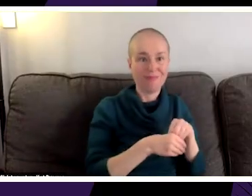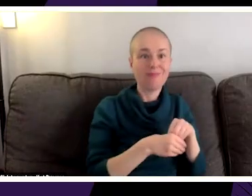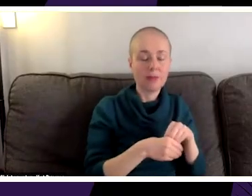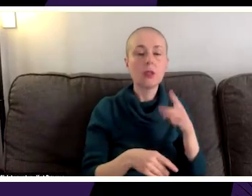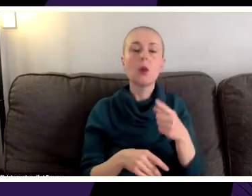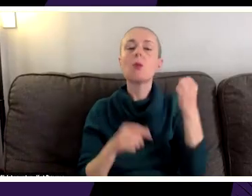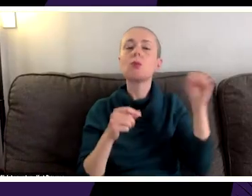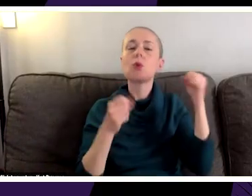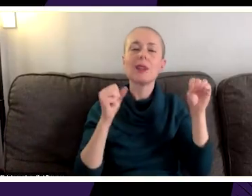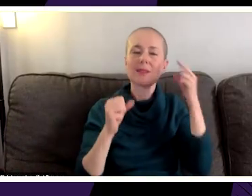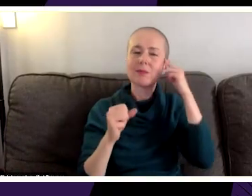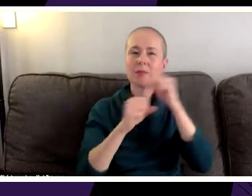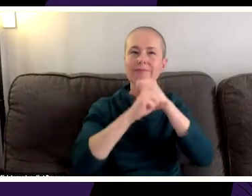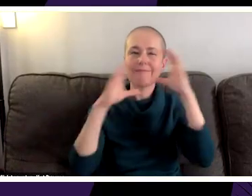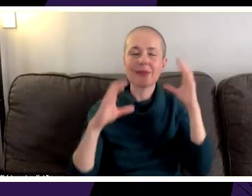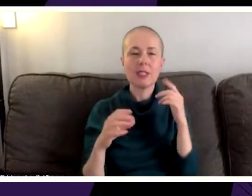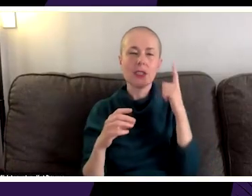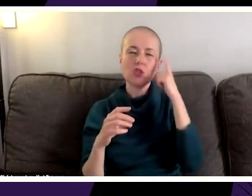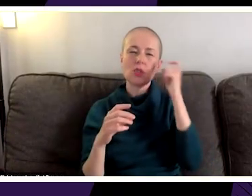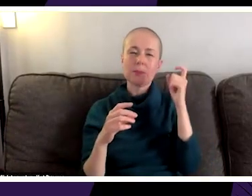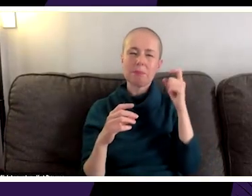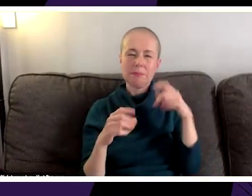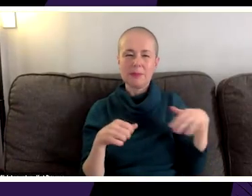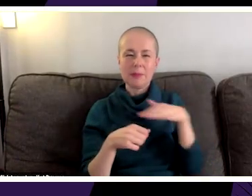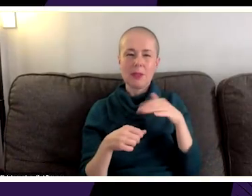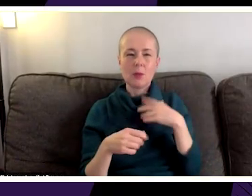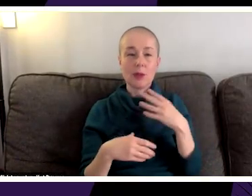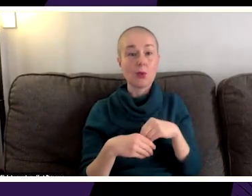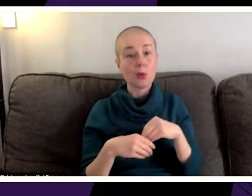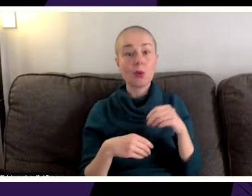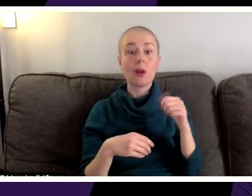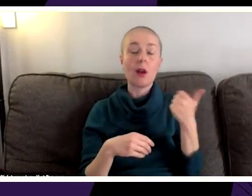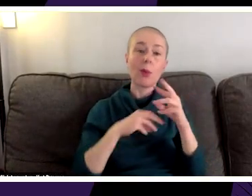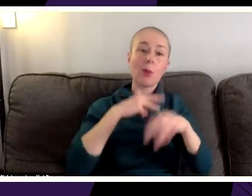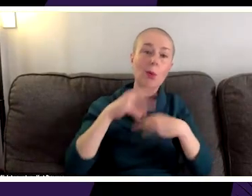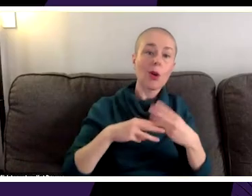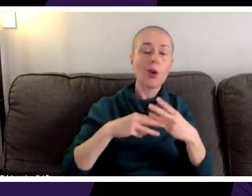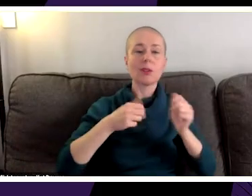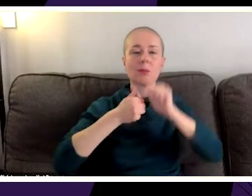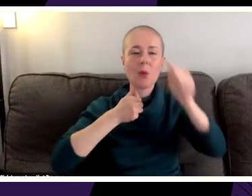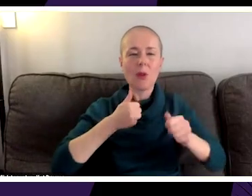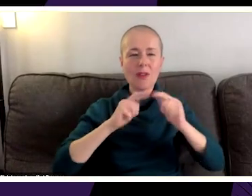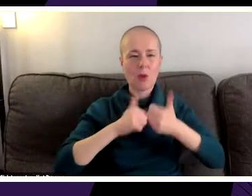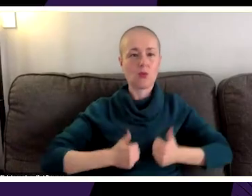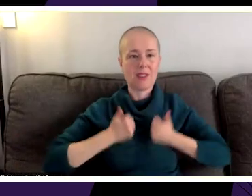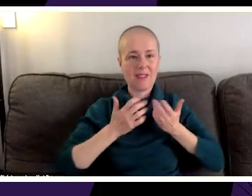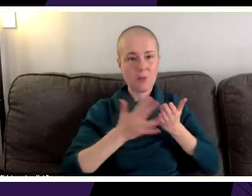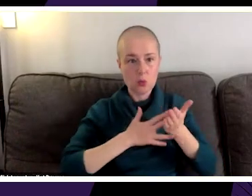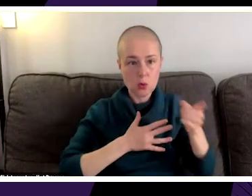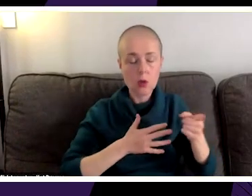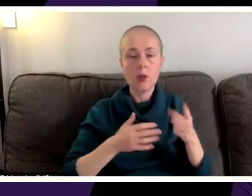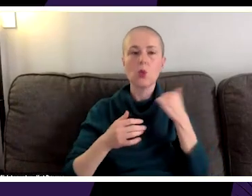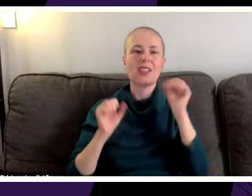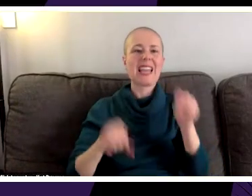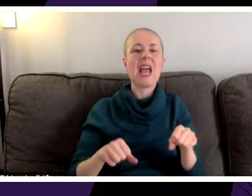sort of dream space and how they often enact other worlds or modes of being, when the simple act of saying no